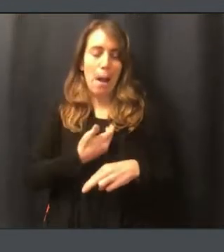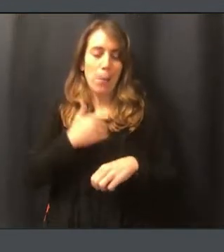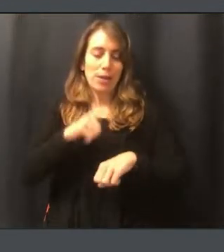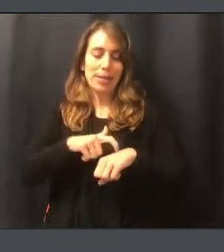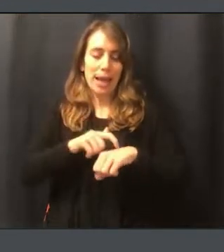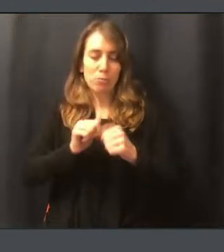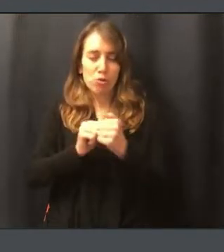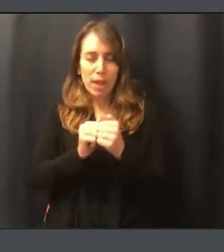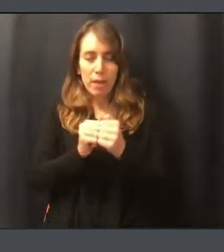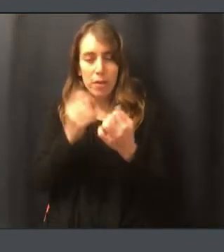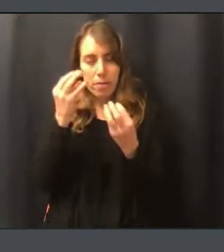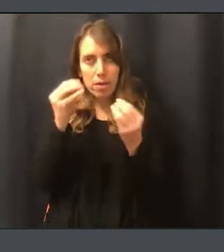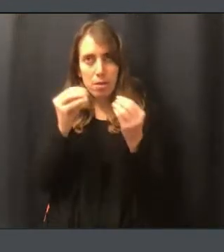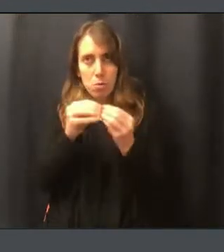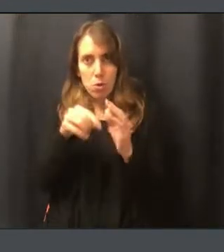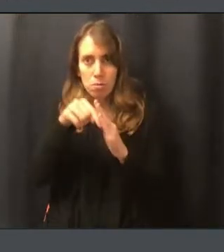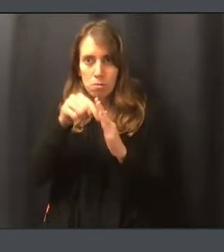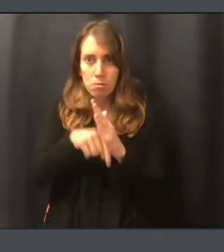more clinically,